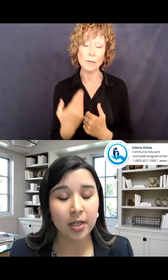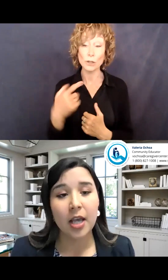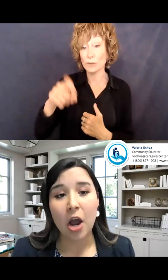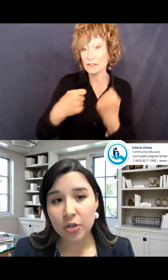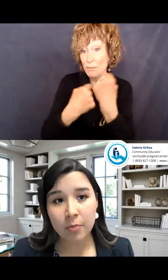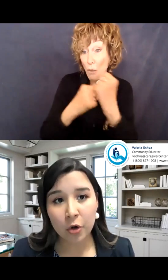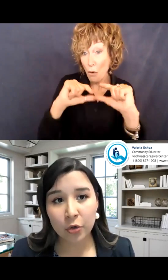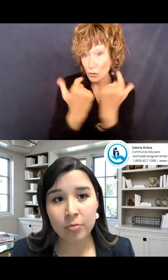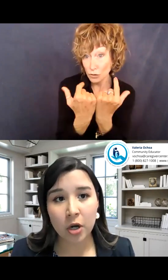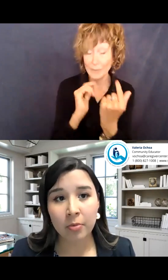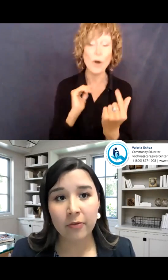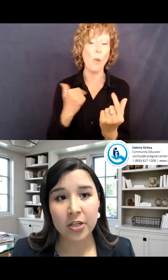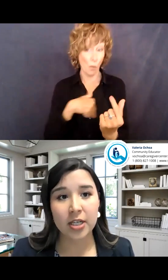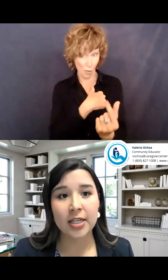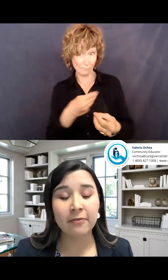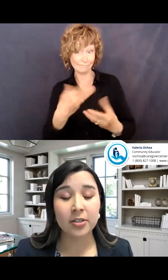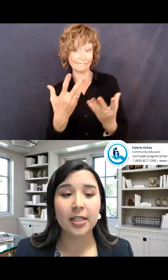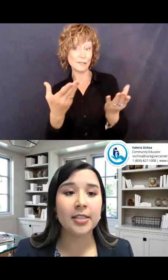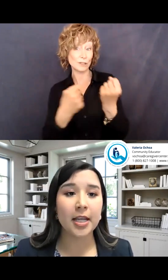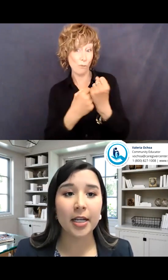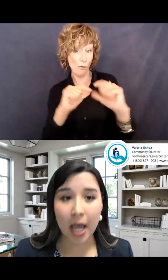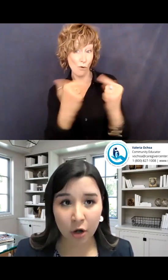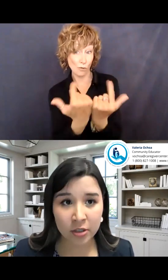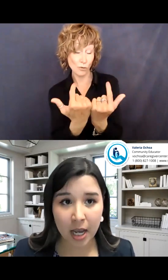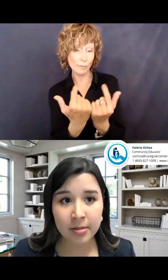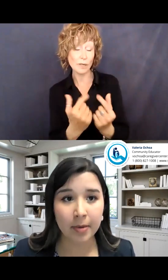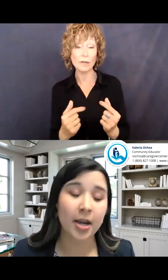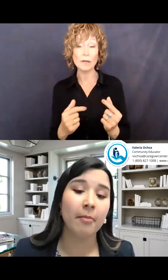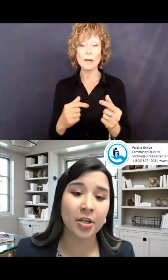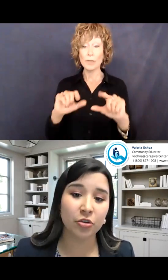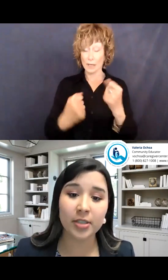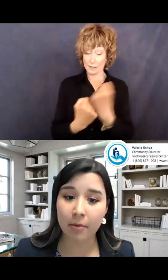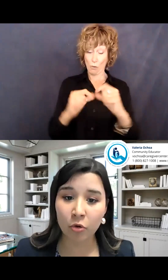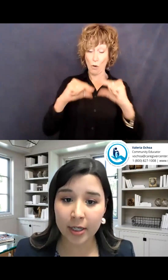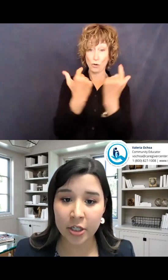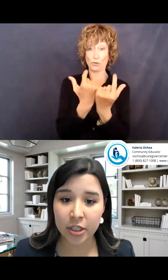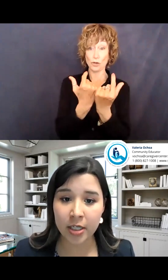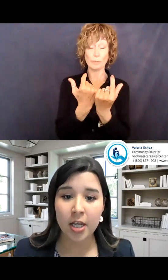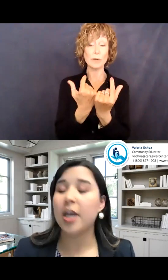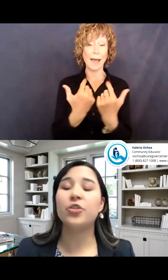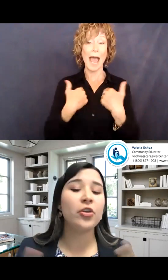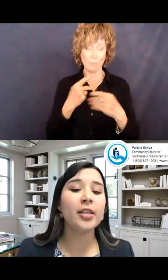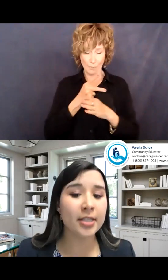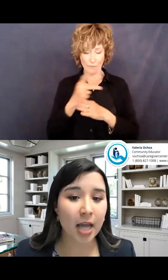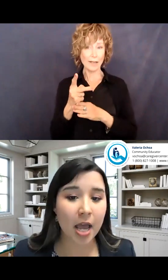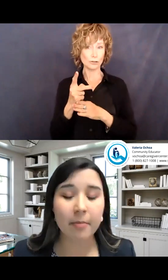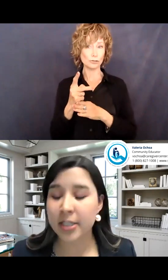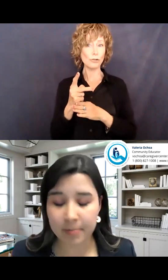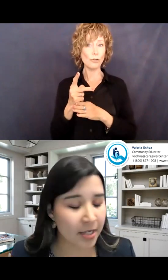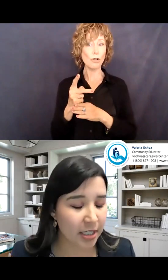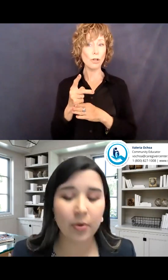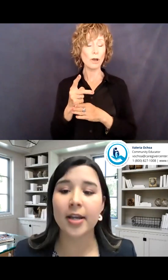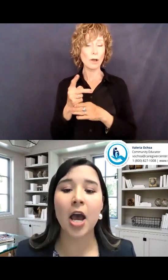groups. Our support groups are professionally facilitated at all times by a master's level clinician. And during this